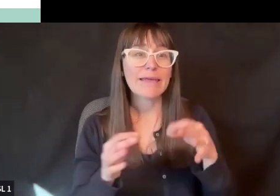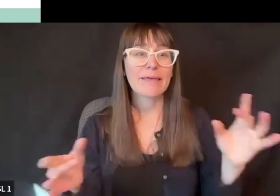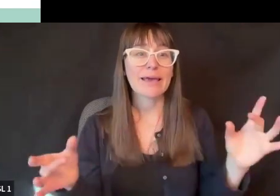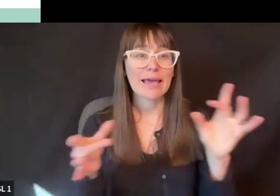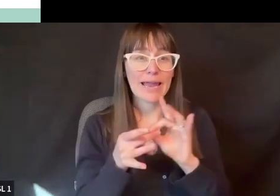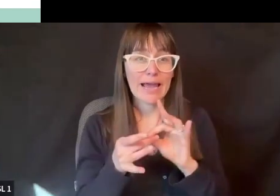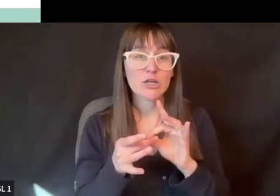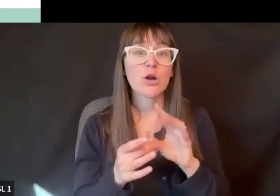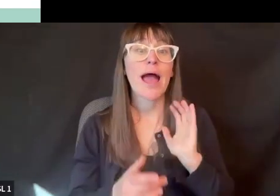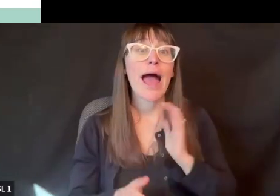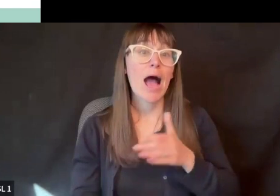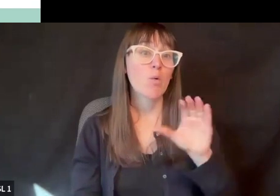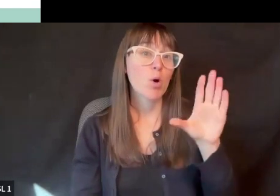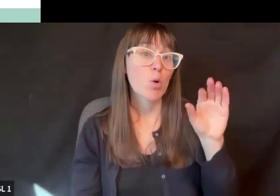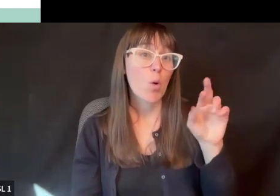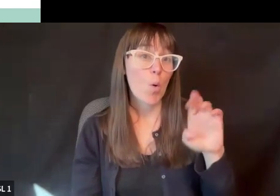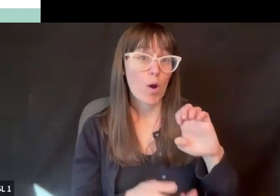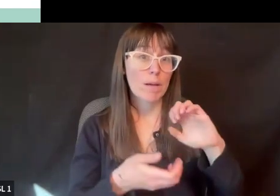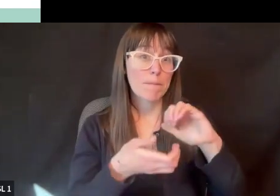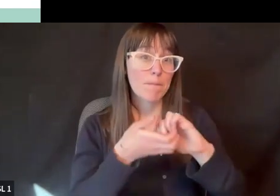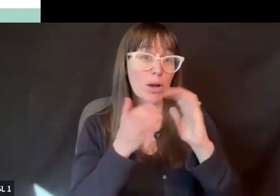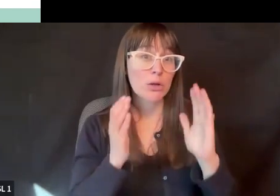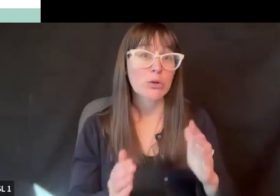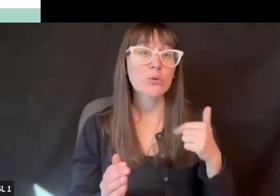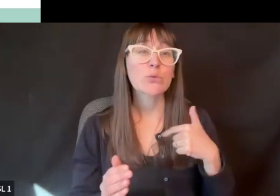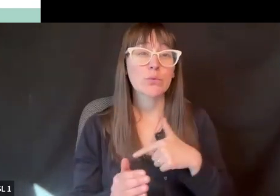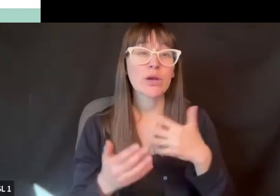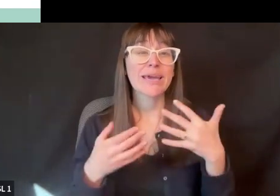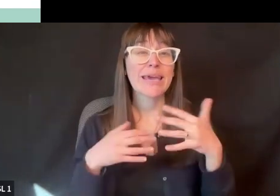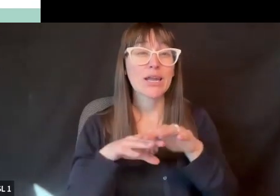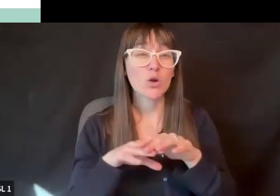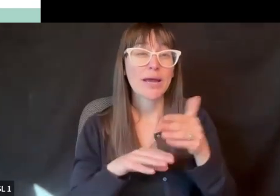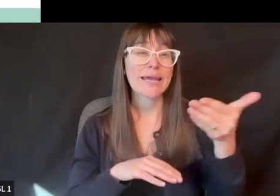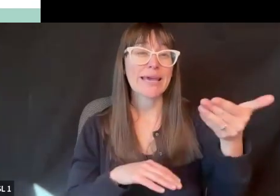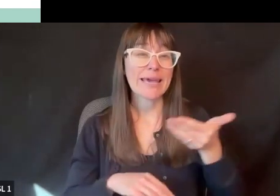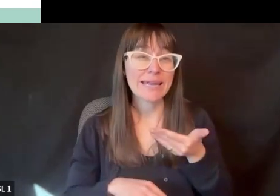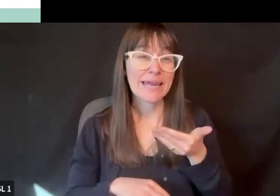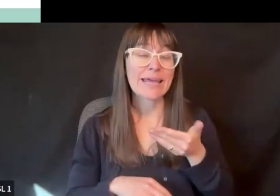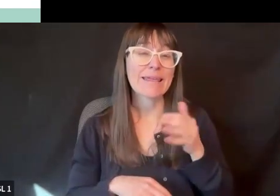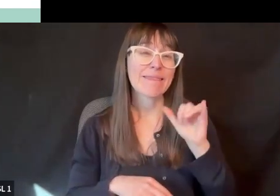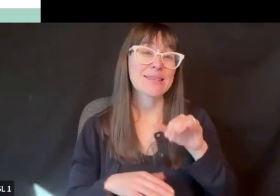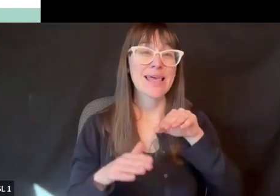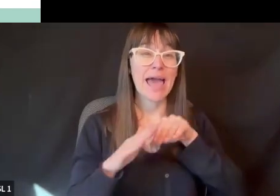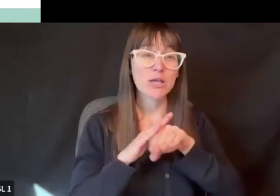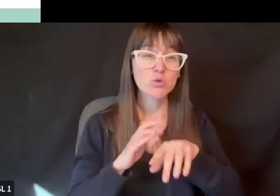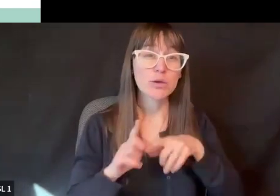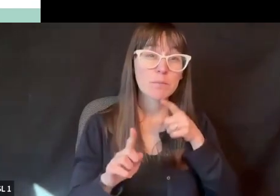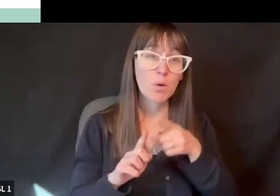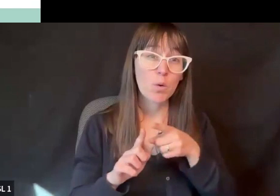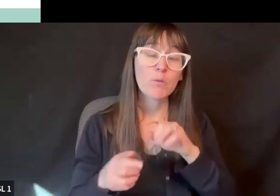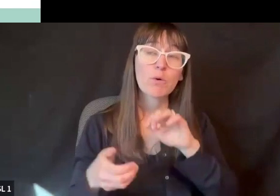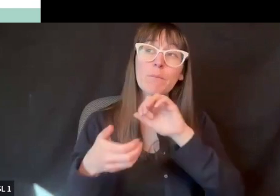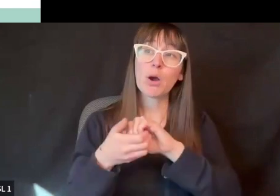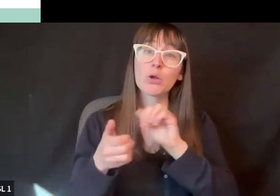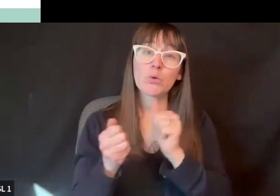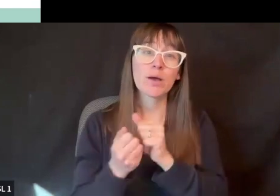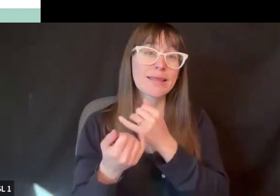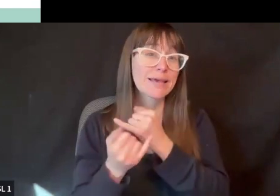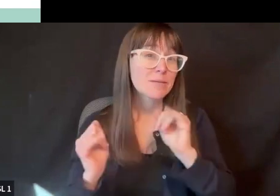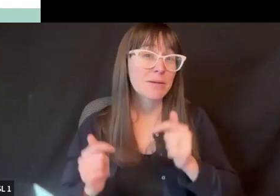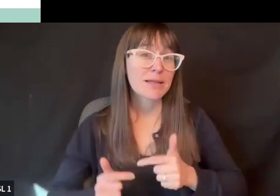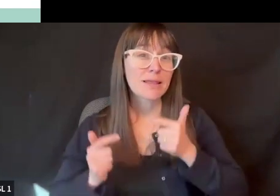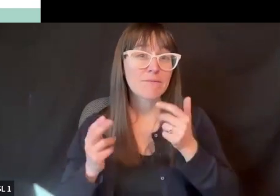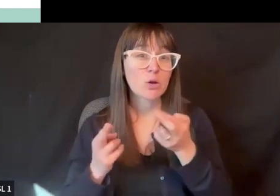and Disability Resource Connector. Our core partners, we are the integrated intake serves as our entry. We partner with